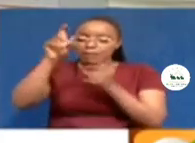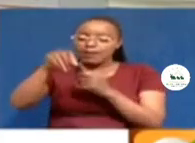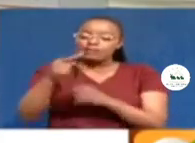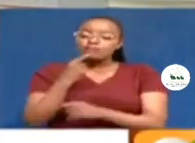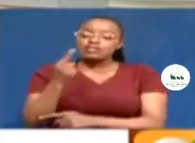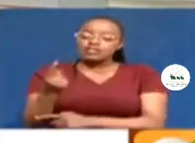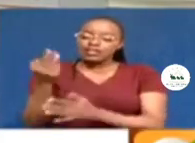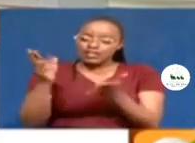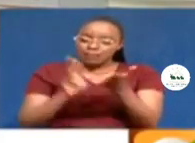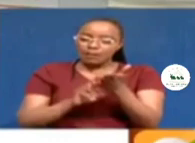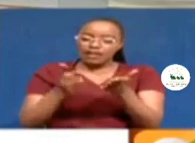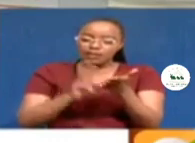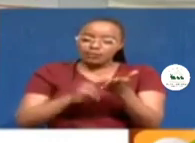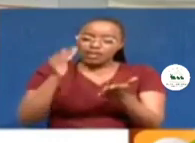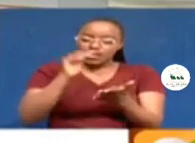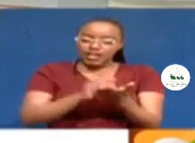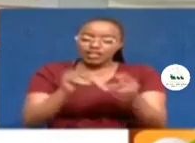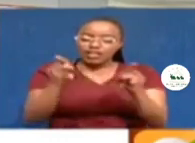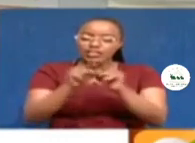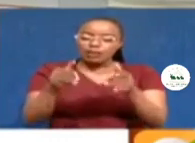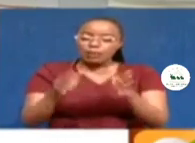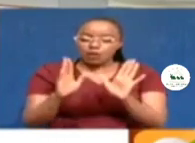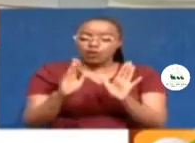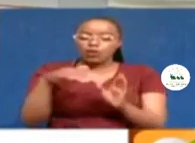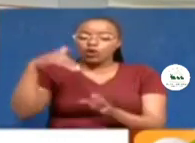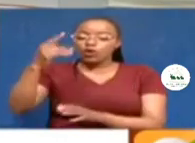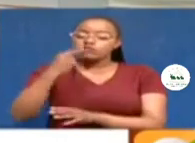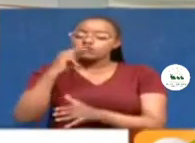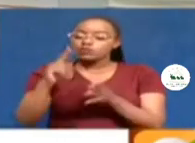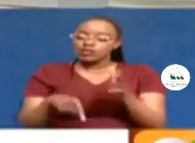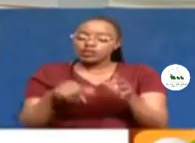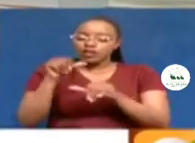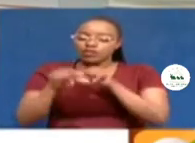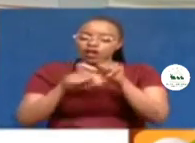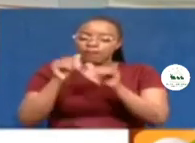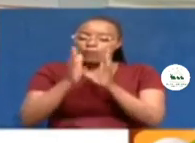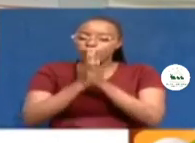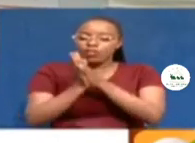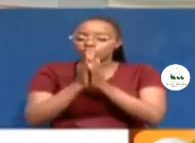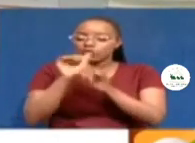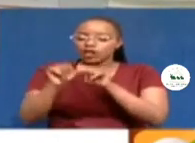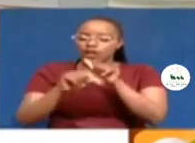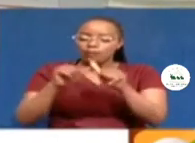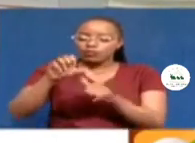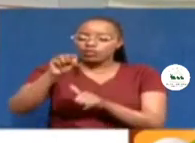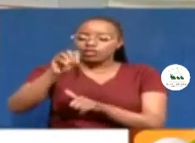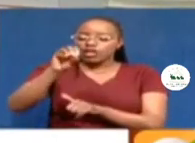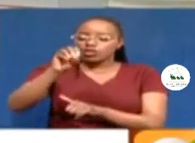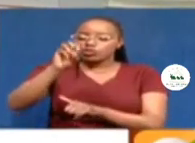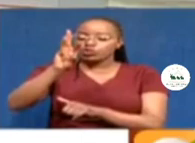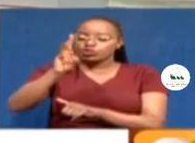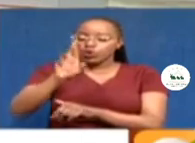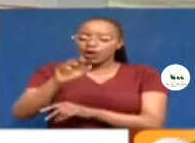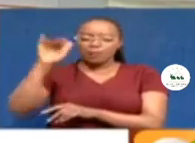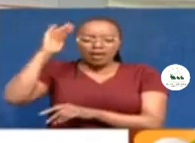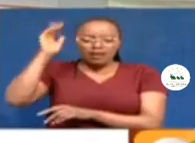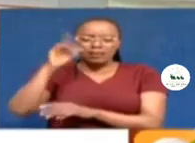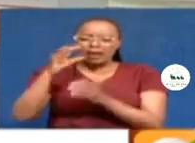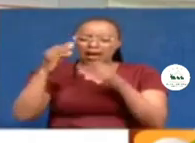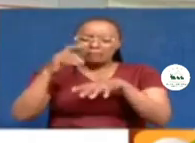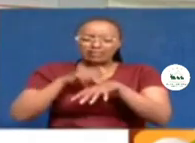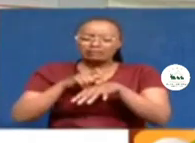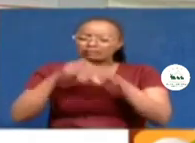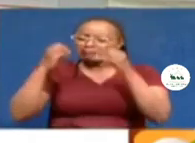said repeatedly. The same way we keep hearing about the parable of the sower. I've heard it I don't know how